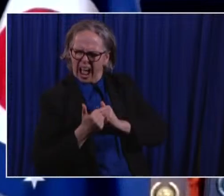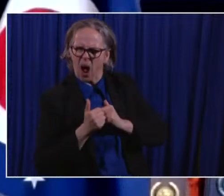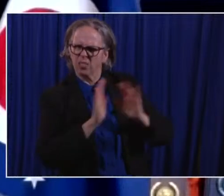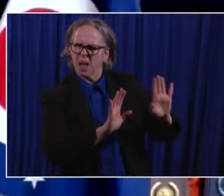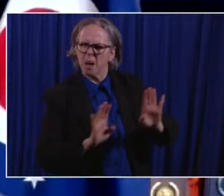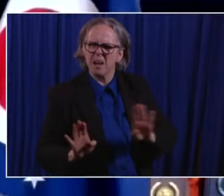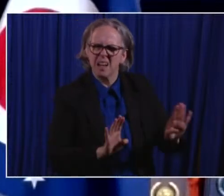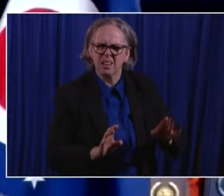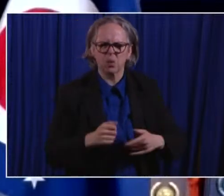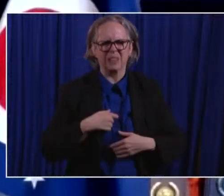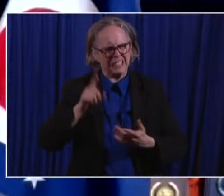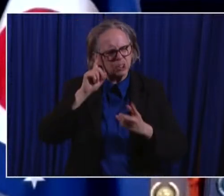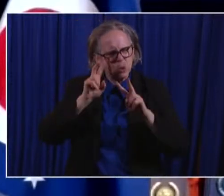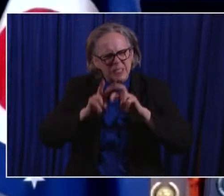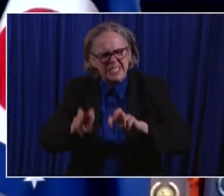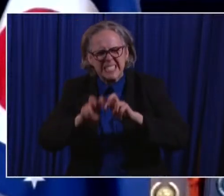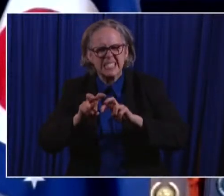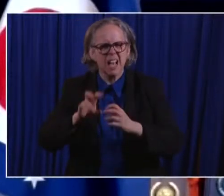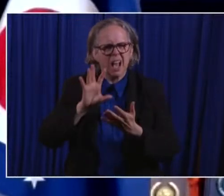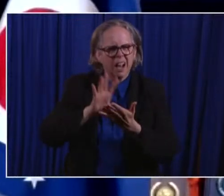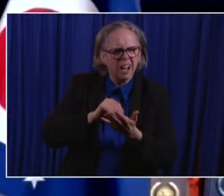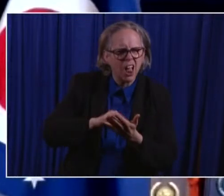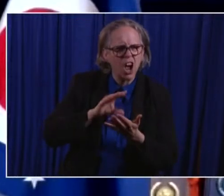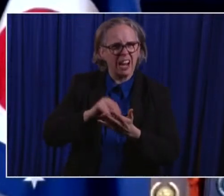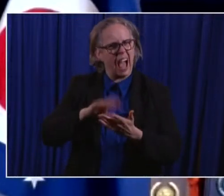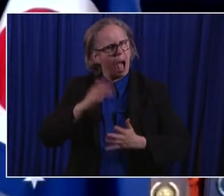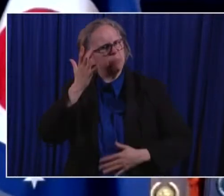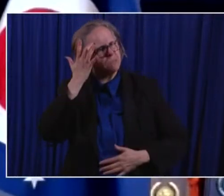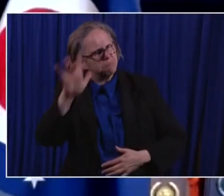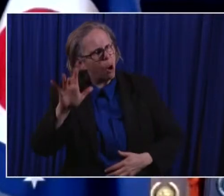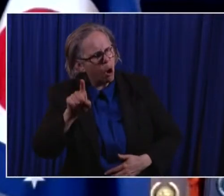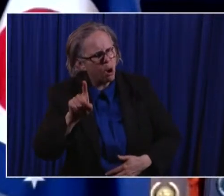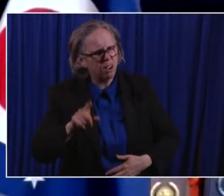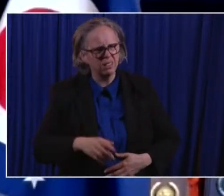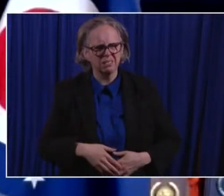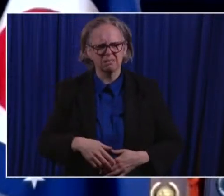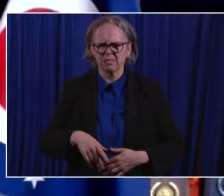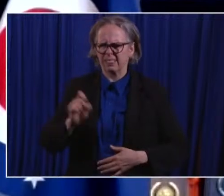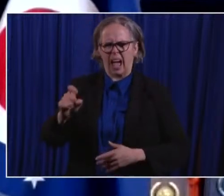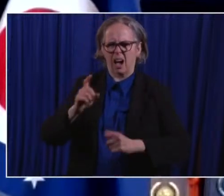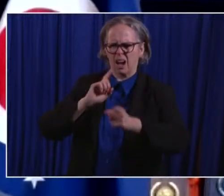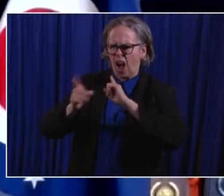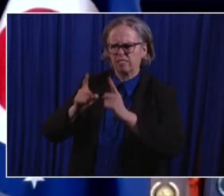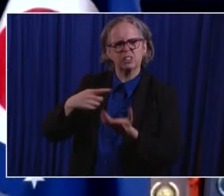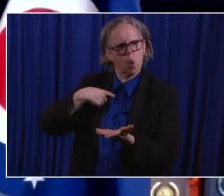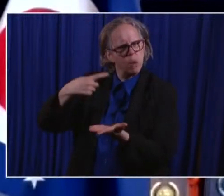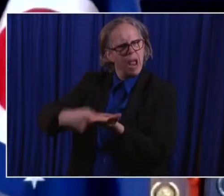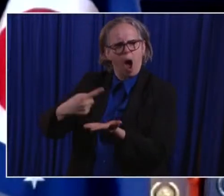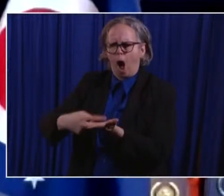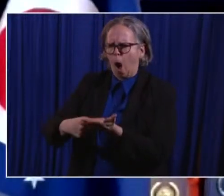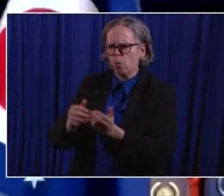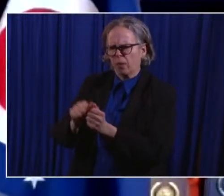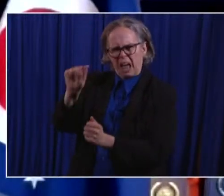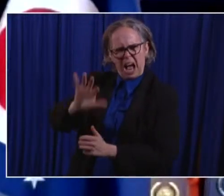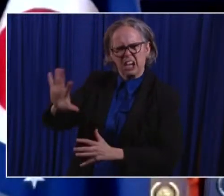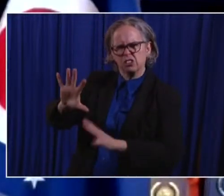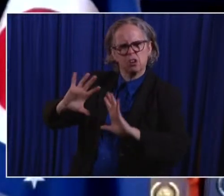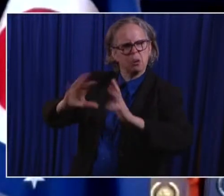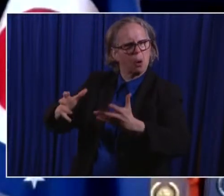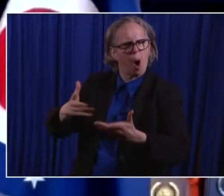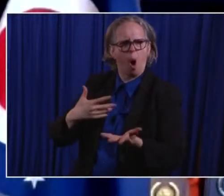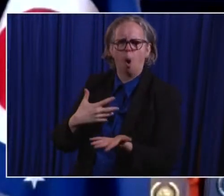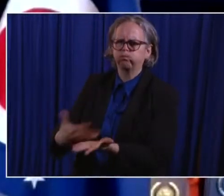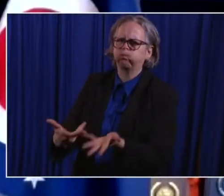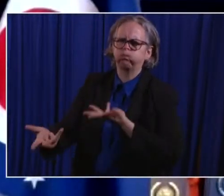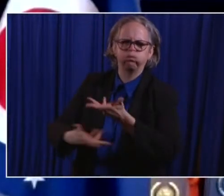And I feel like those conversations were very constructive and good, and that everyone I talk with is much better for having had